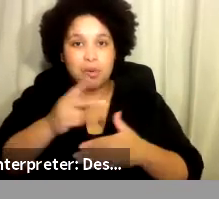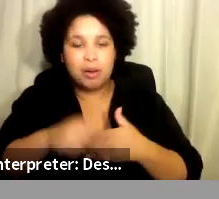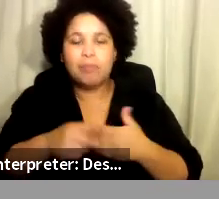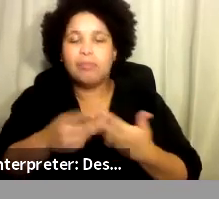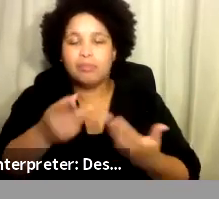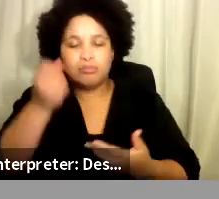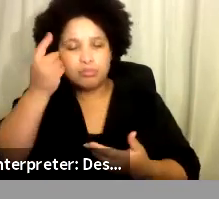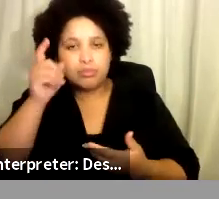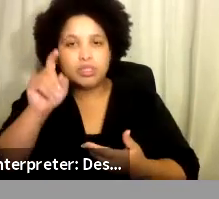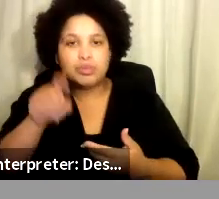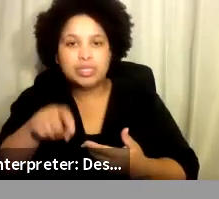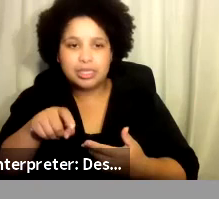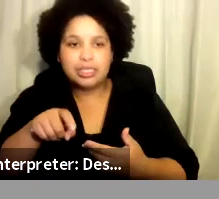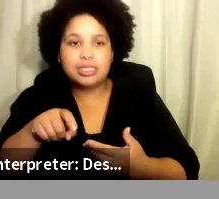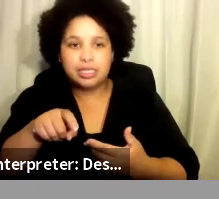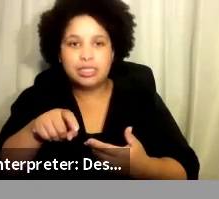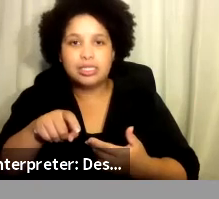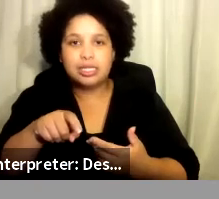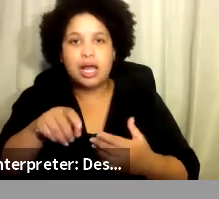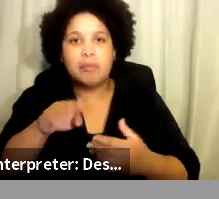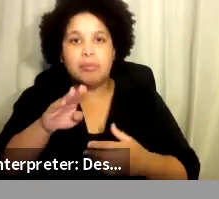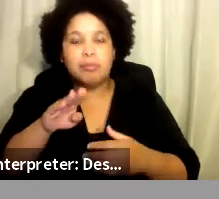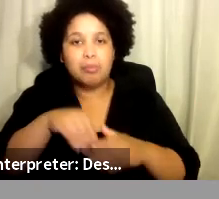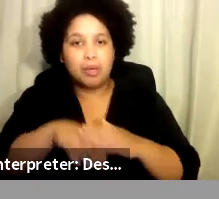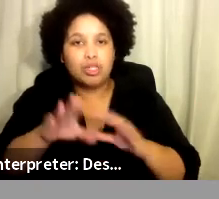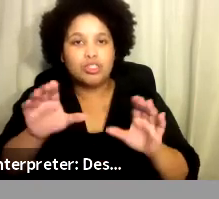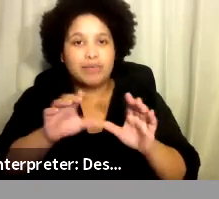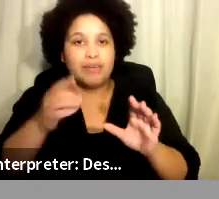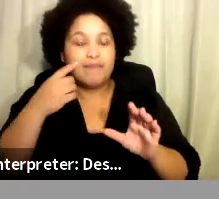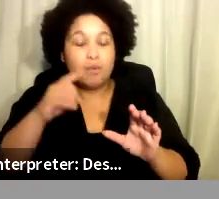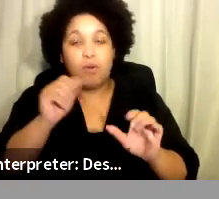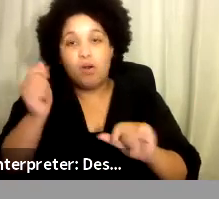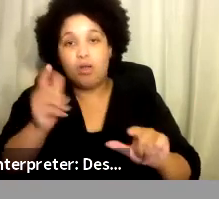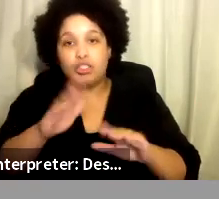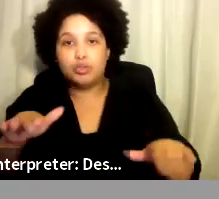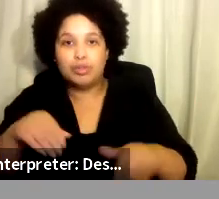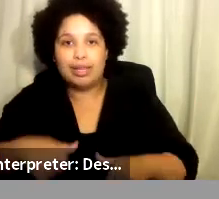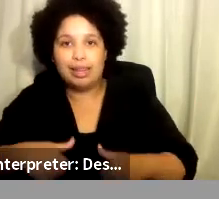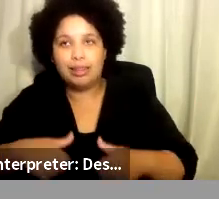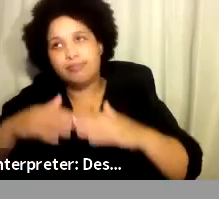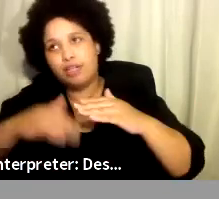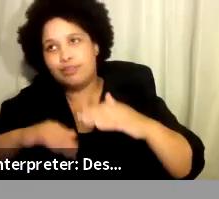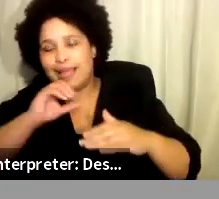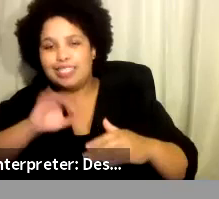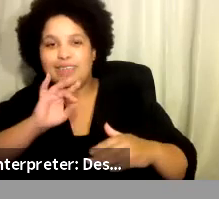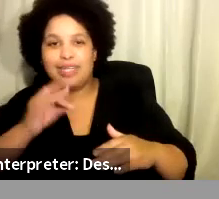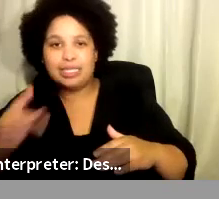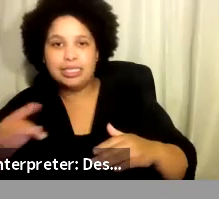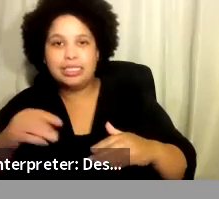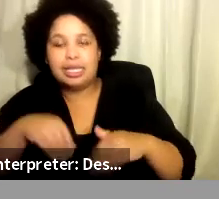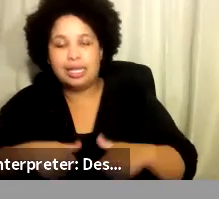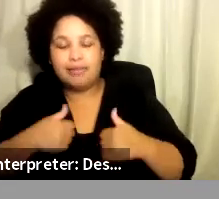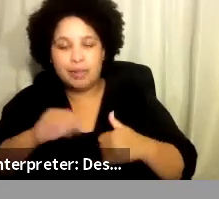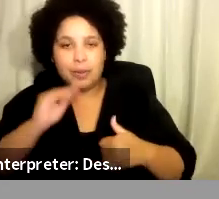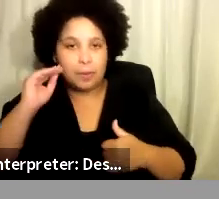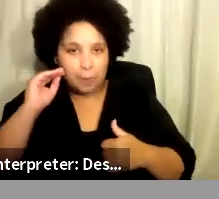that are under the age of 18 that are still living in the home. So again, a birth certificate for the child enrolling. And then if you're in a state preschool program, then